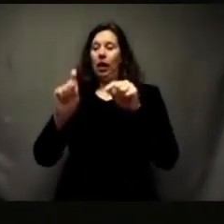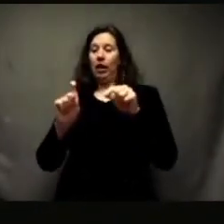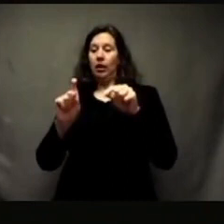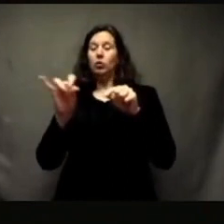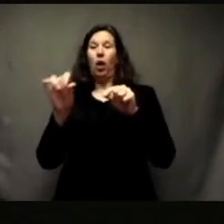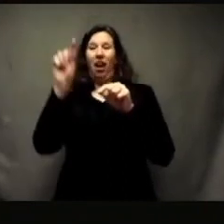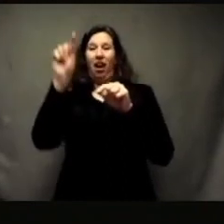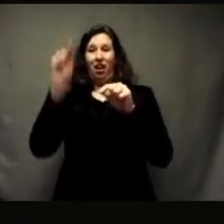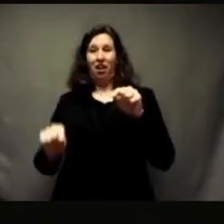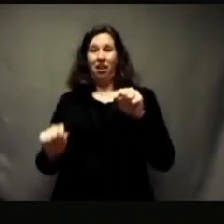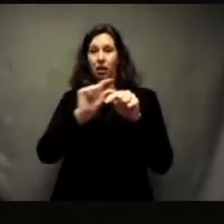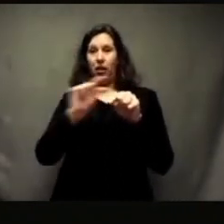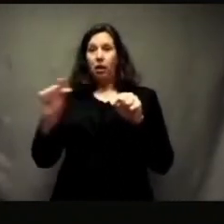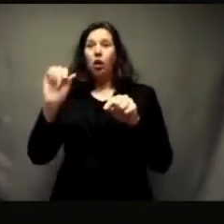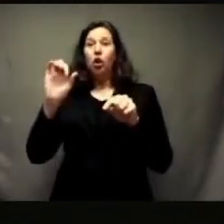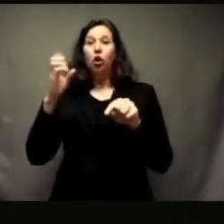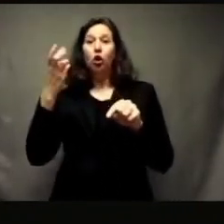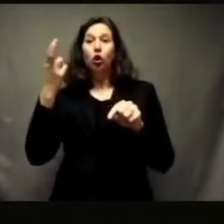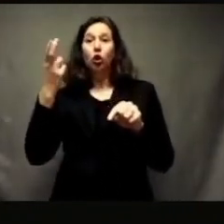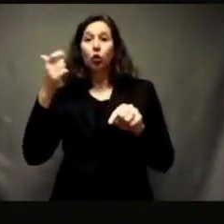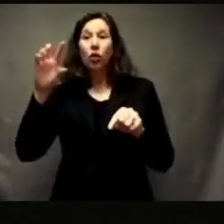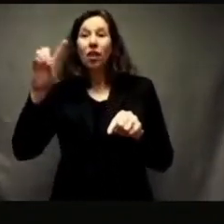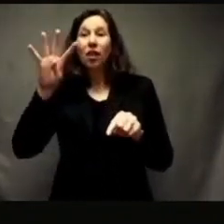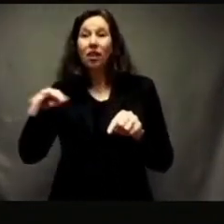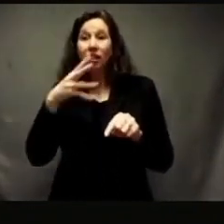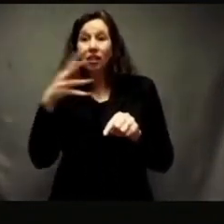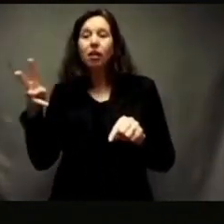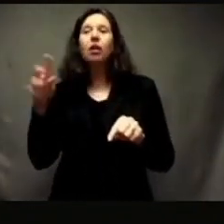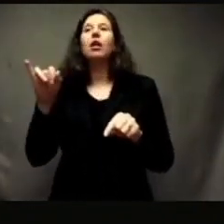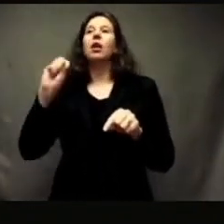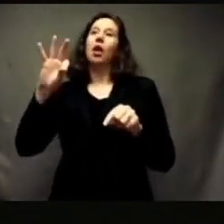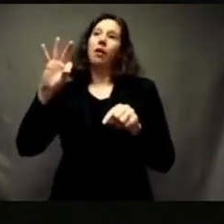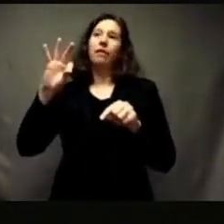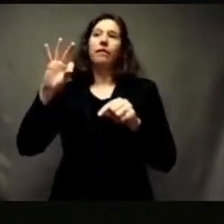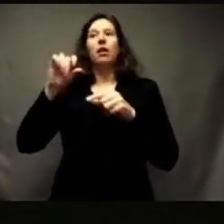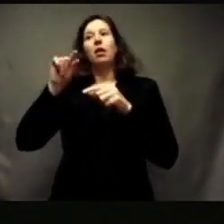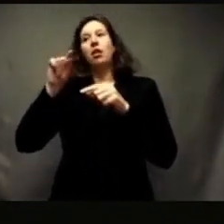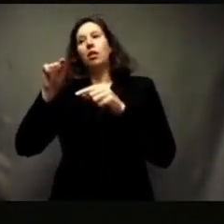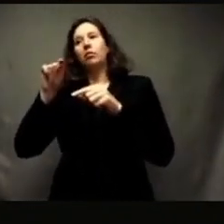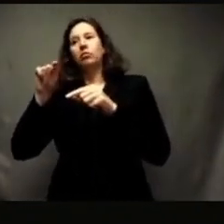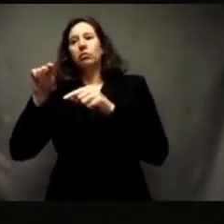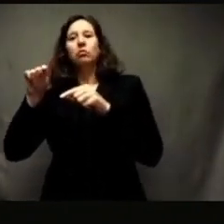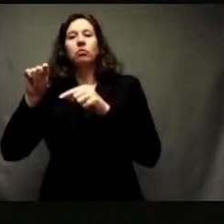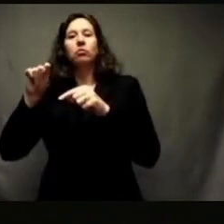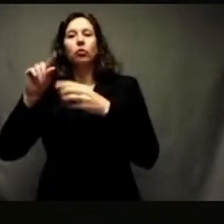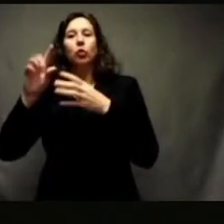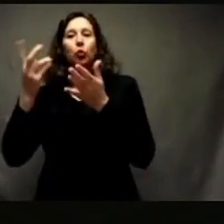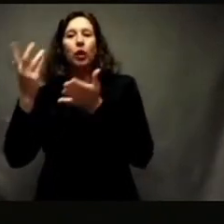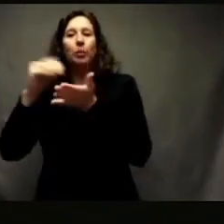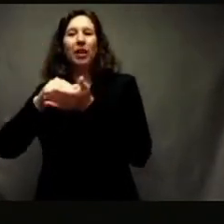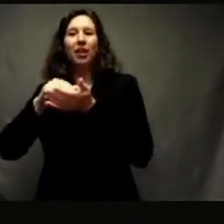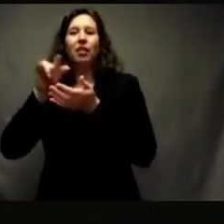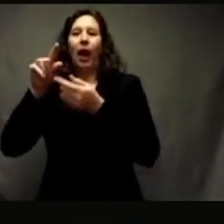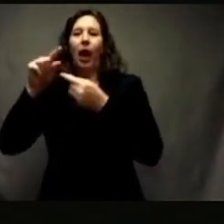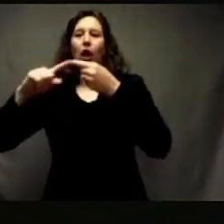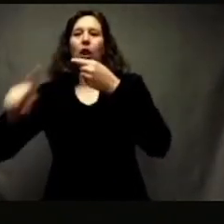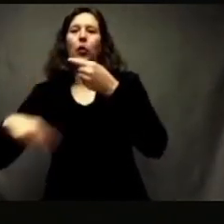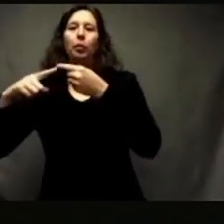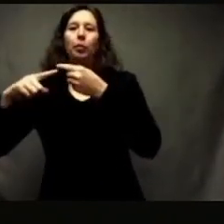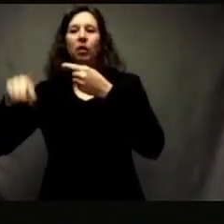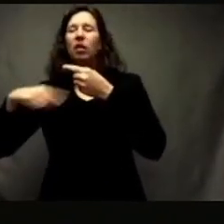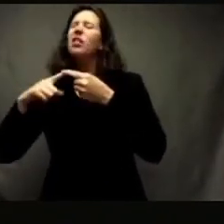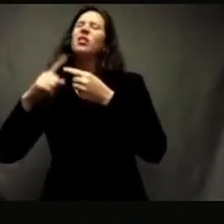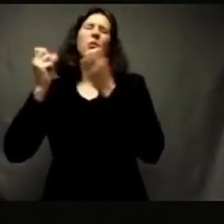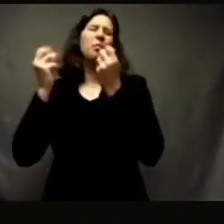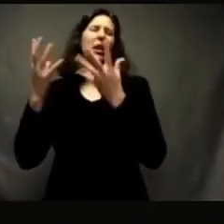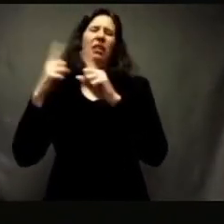then if and repeat until loops, things like that. And then finally, I've said this slightly as just more of a